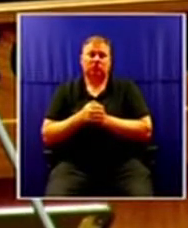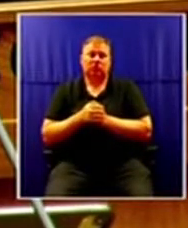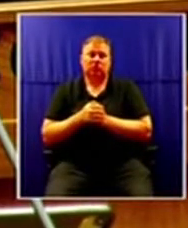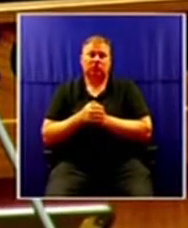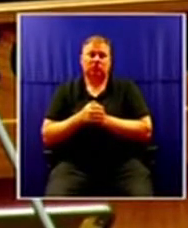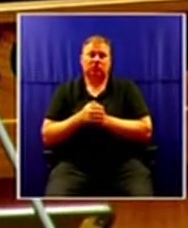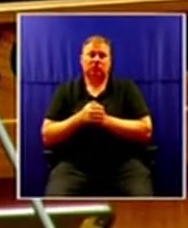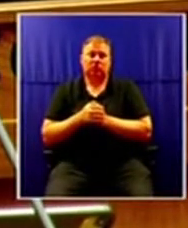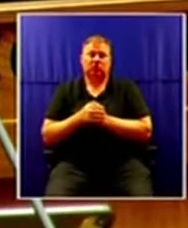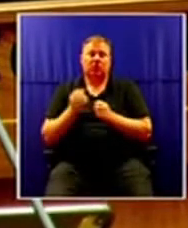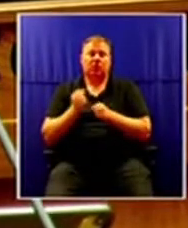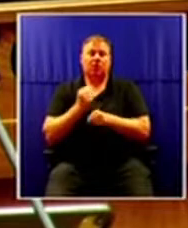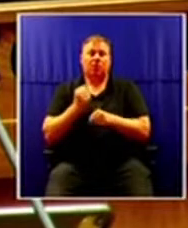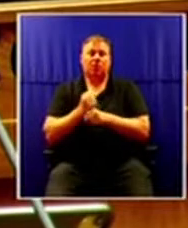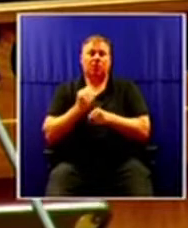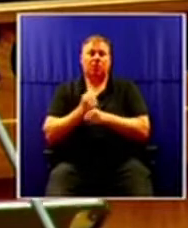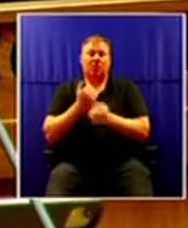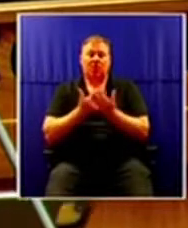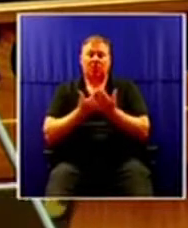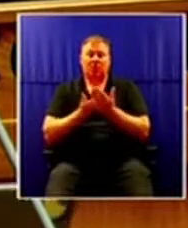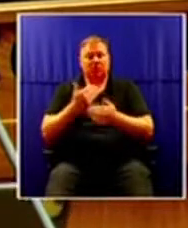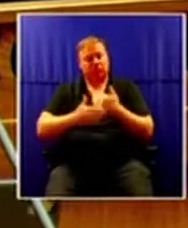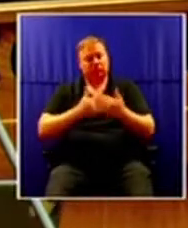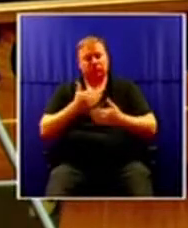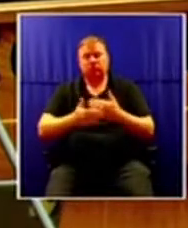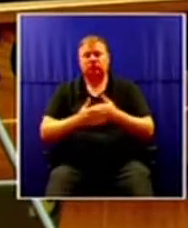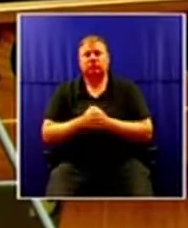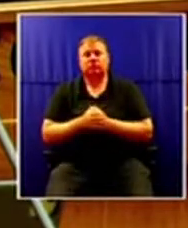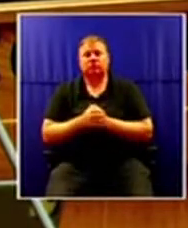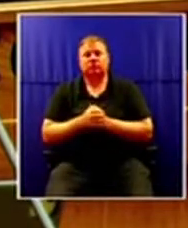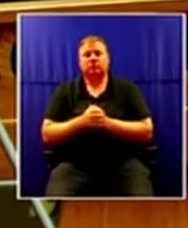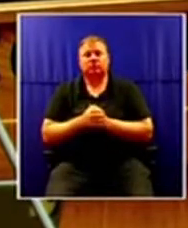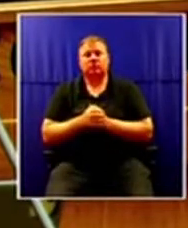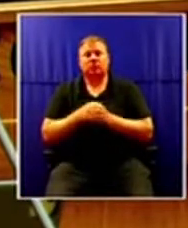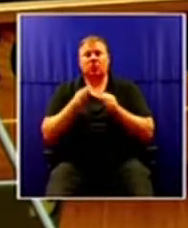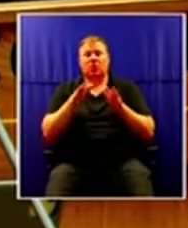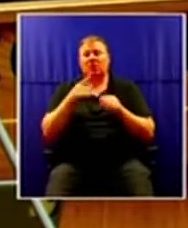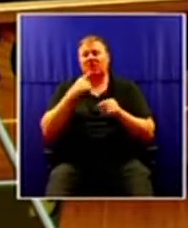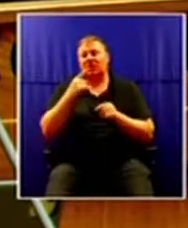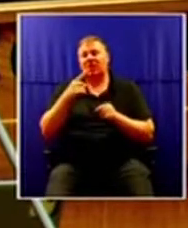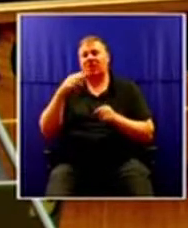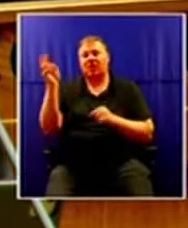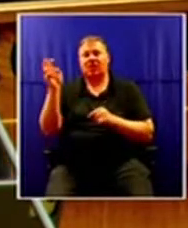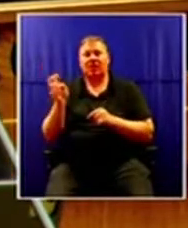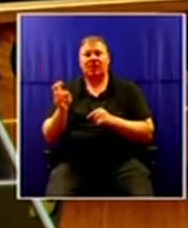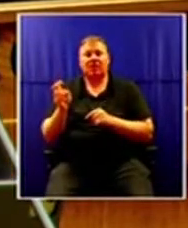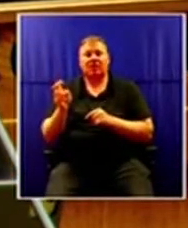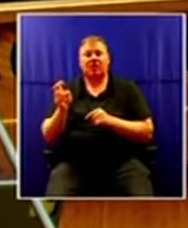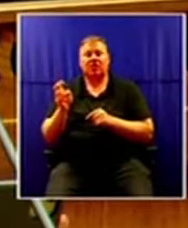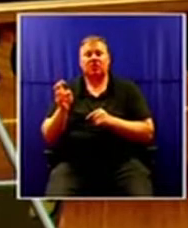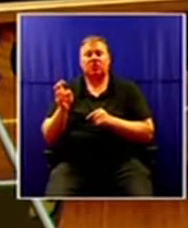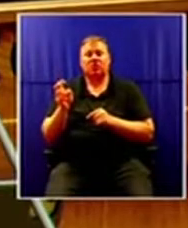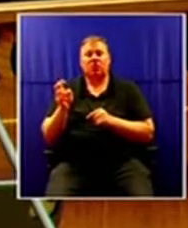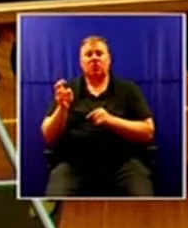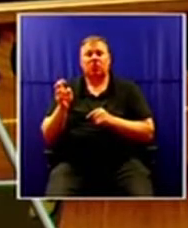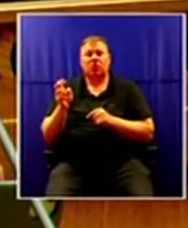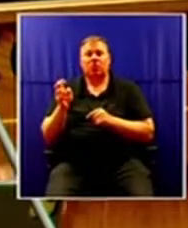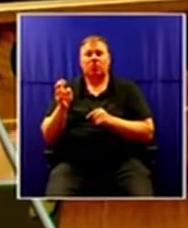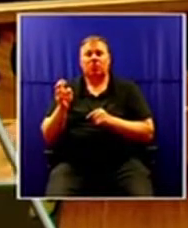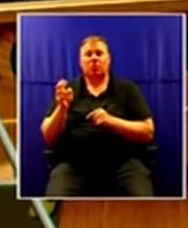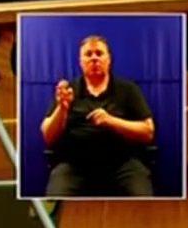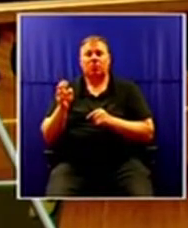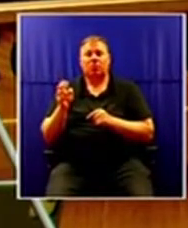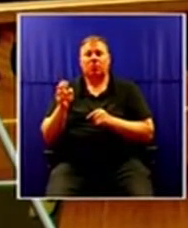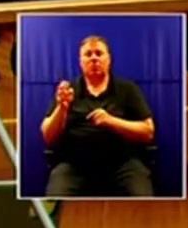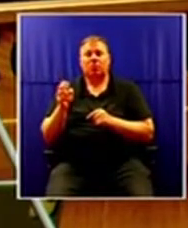generation capacity. Now, those who've been saying Eskom must enter this market, Eskom